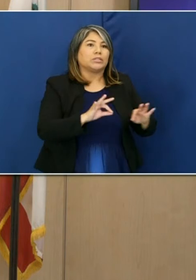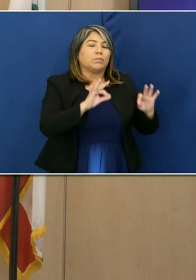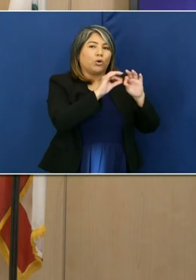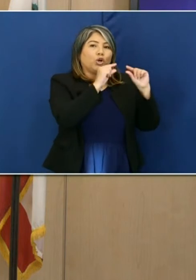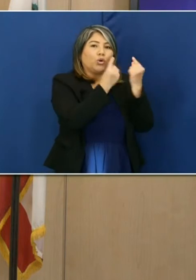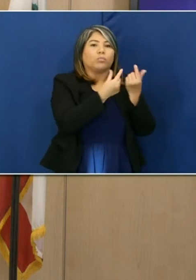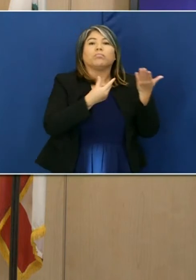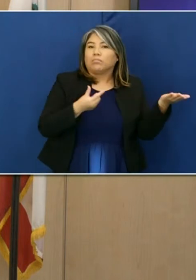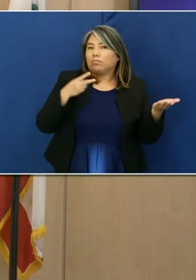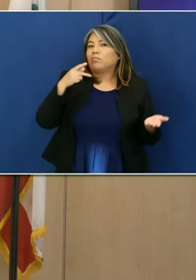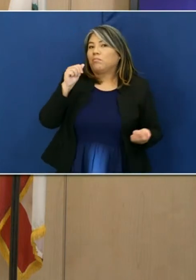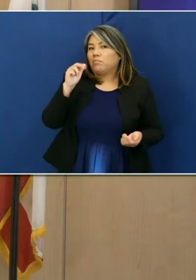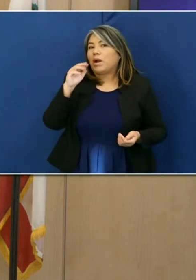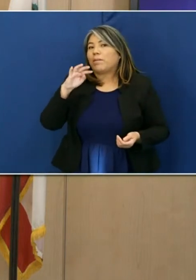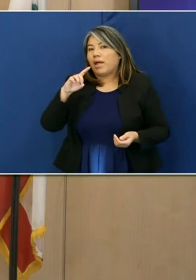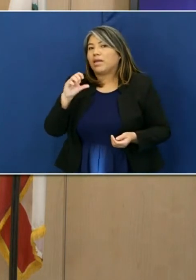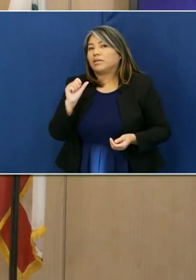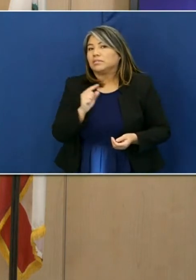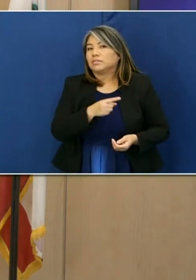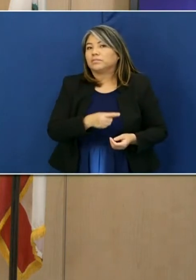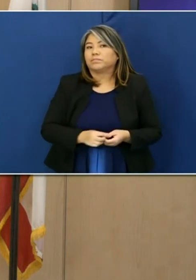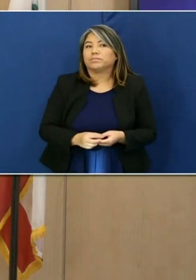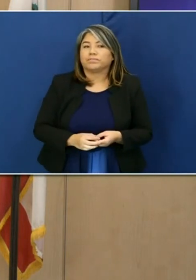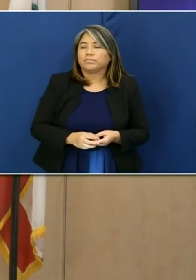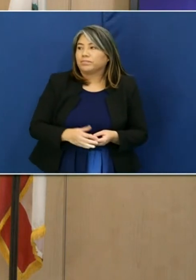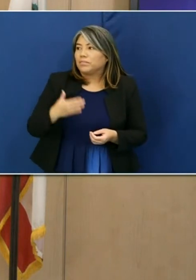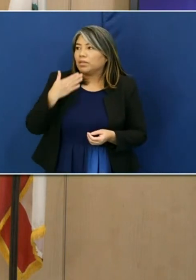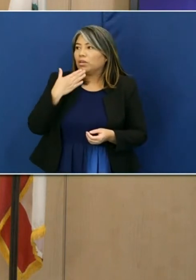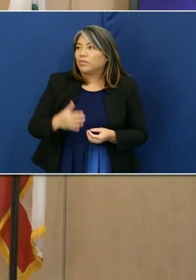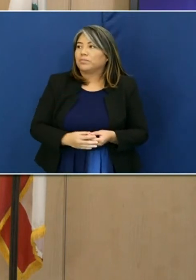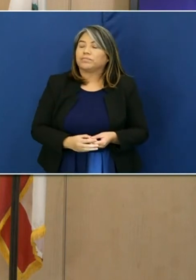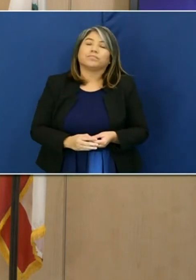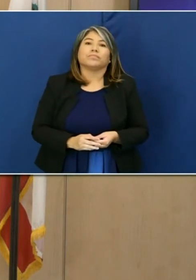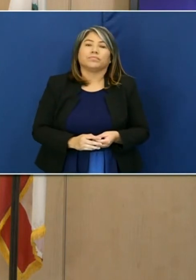paramedics. Thank you.